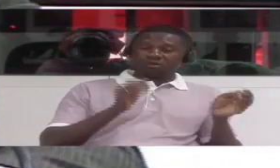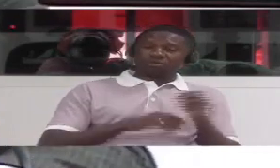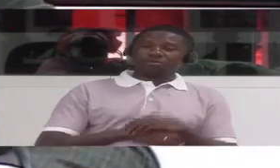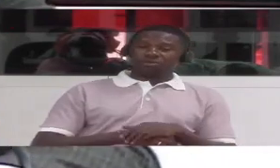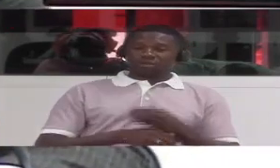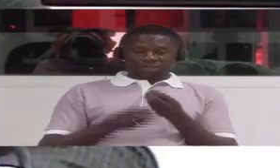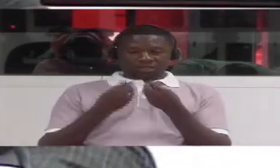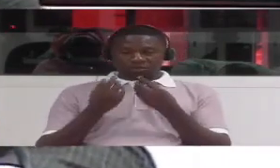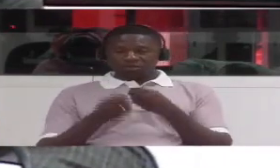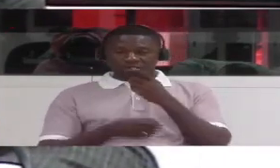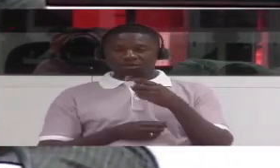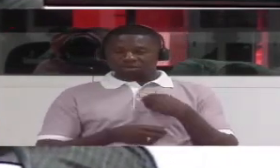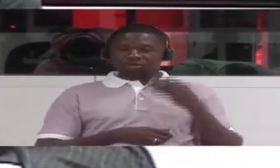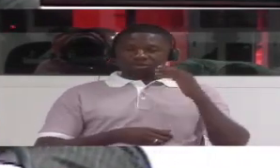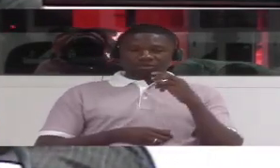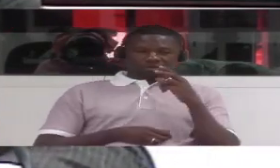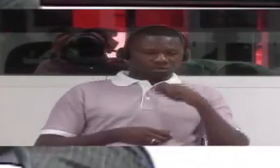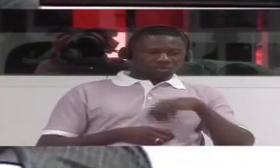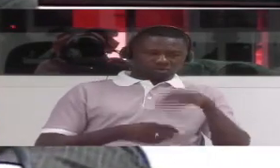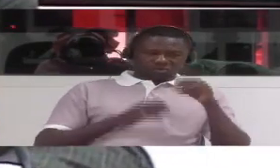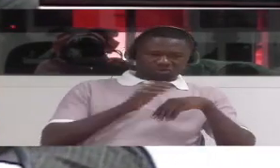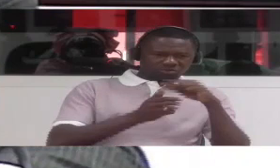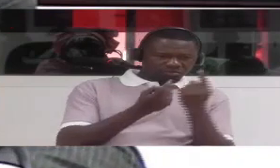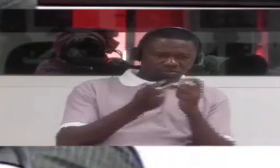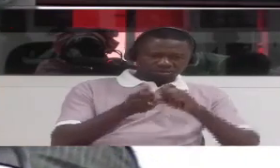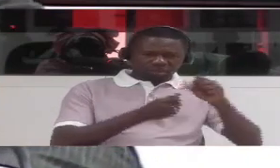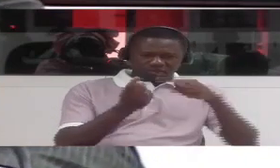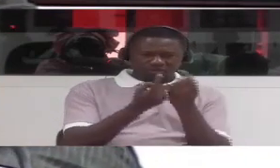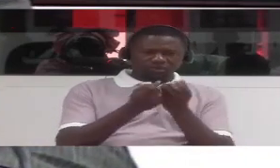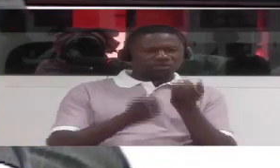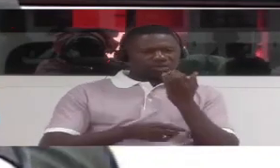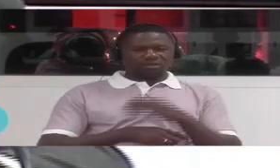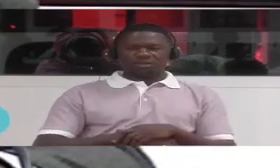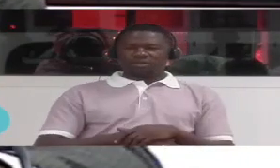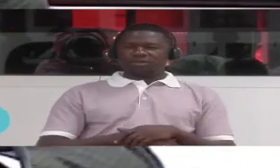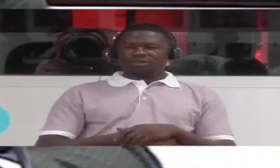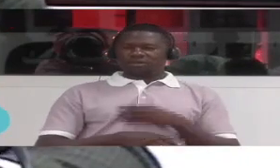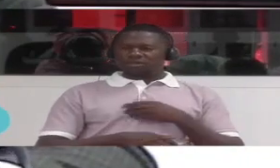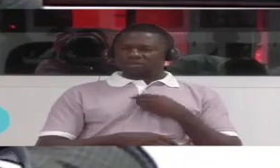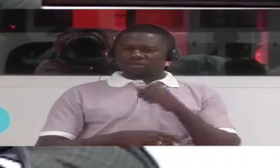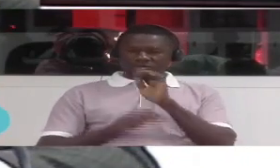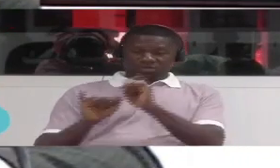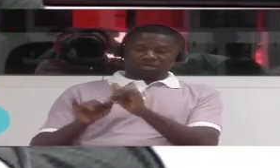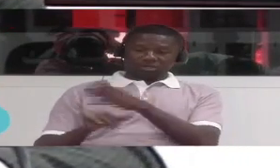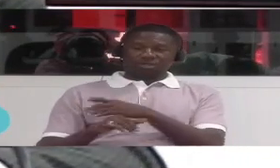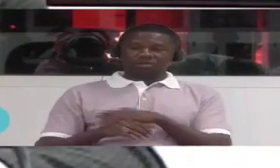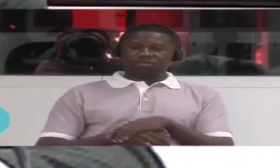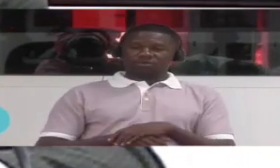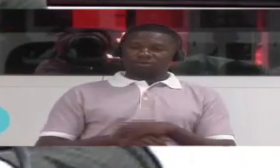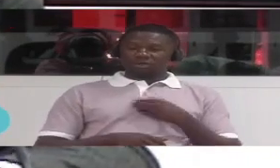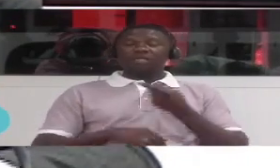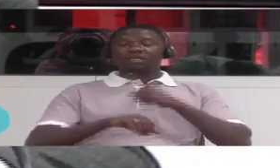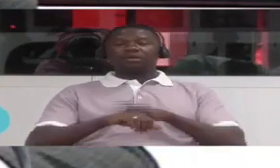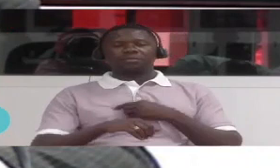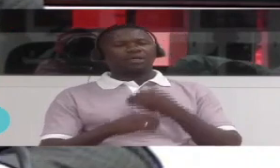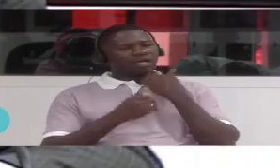find out. I'm going to get something to eat. So you stay in this office. I'll be back. That was the time I asked him, is it possible for me to